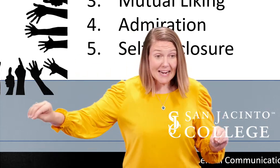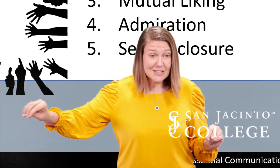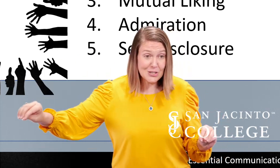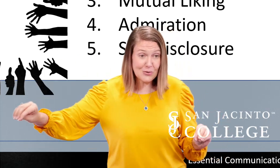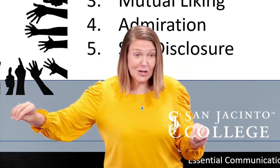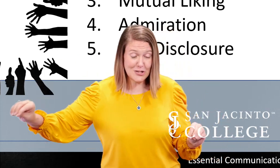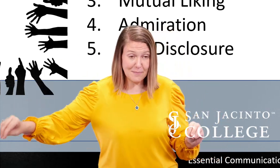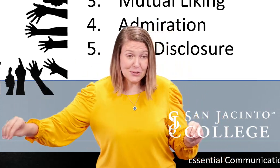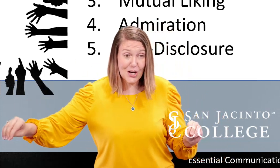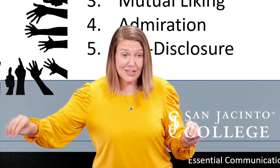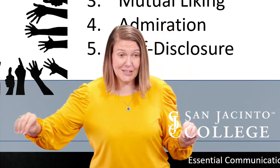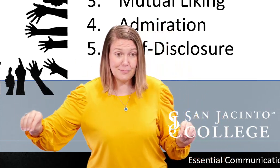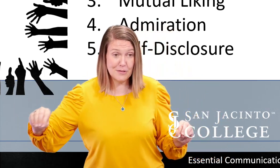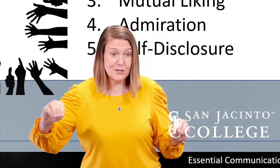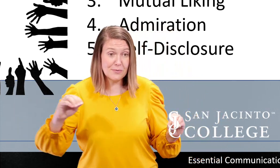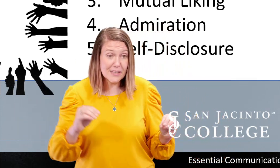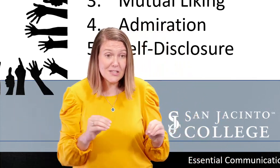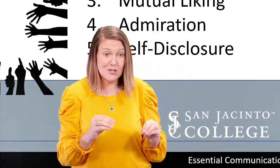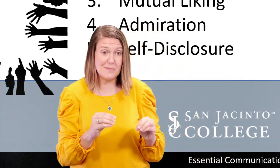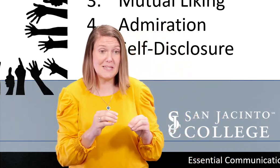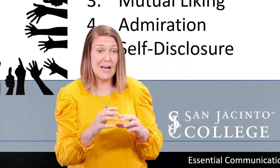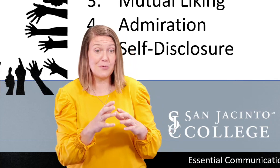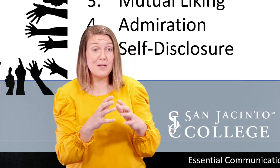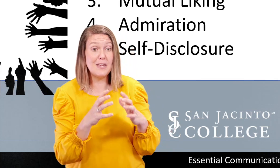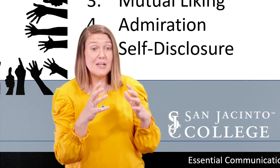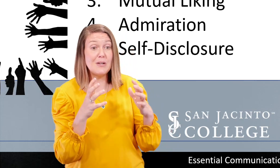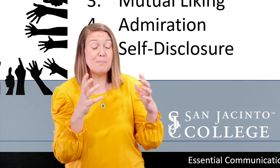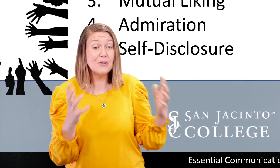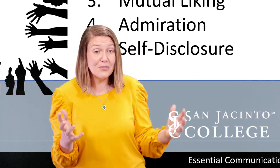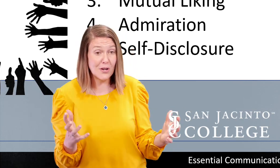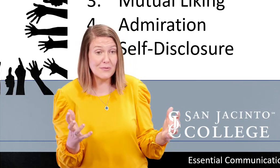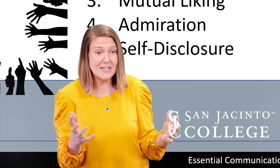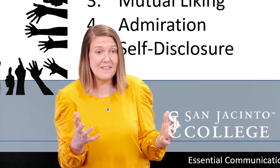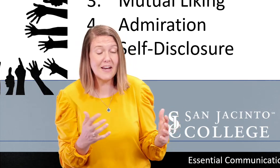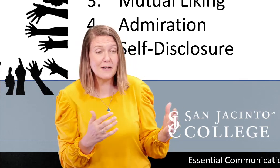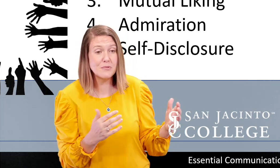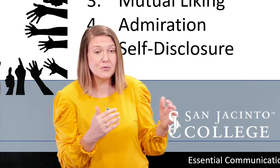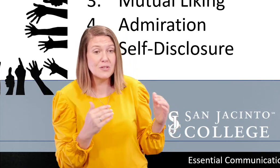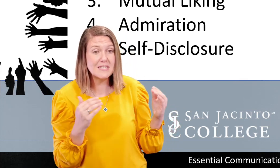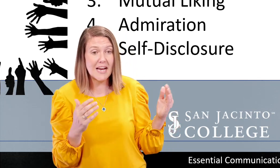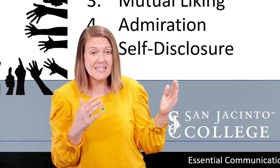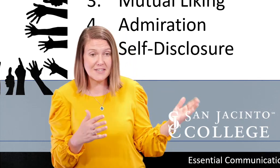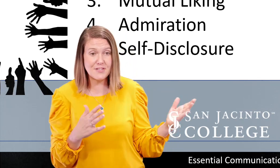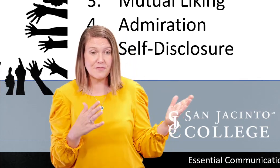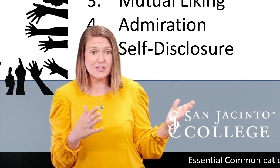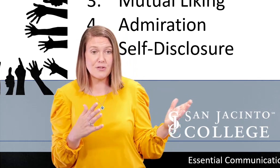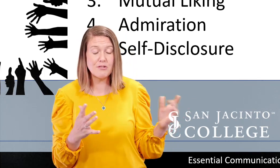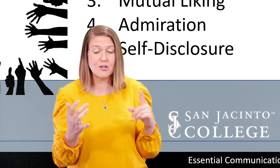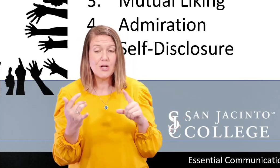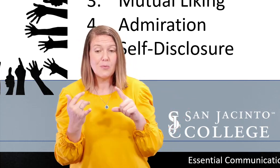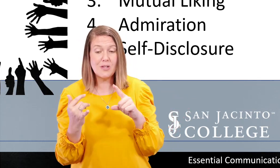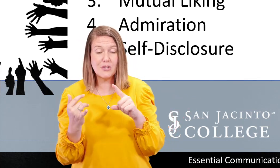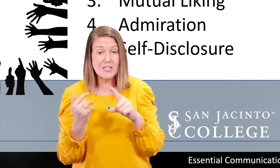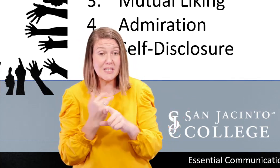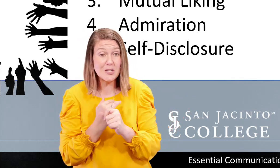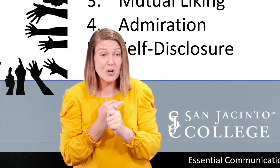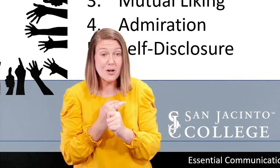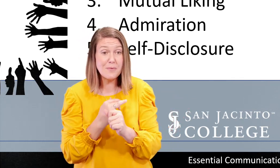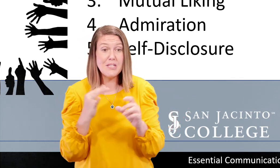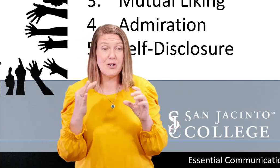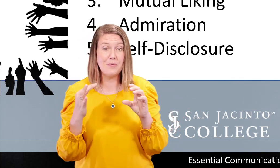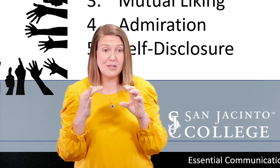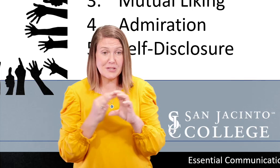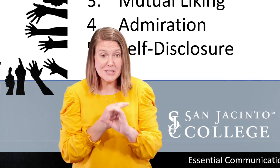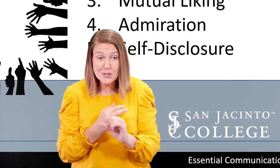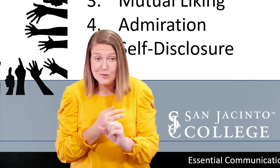Think back to our chapter on interpersonal relationships. How do we build those? And that comes through this idea of self-disclosure. We looked at the